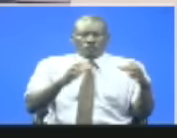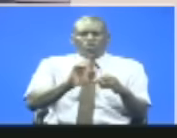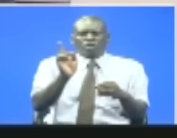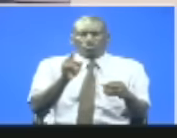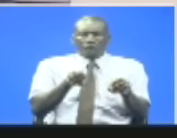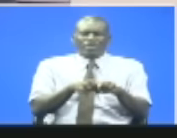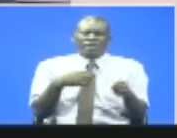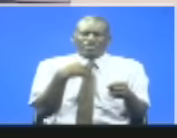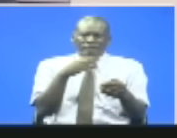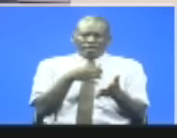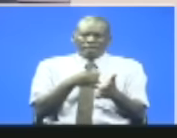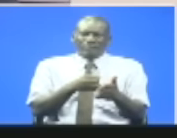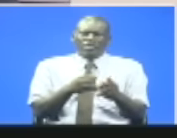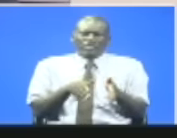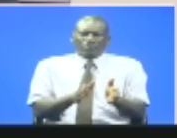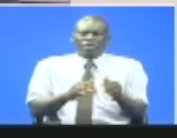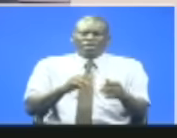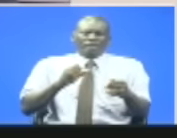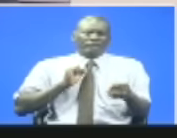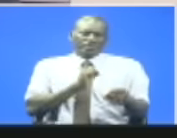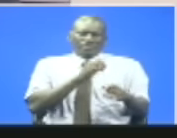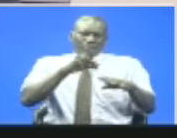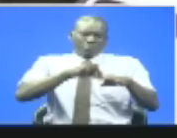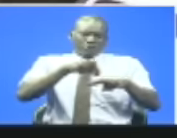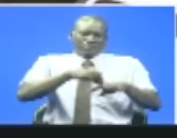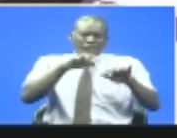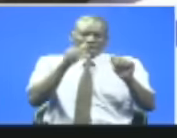called, and by extension, Senator Mike Sonko staying in Jubilee.